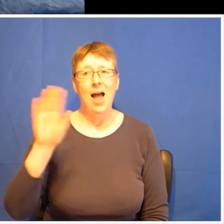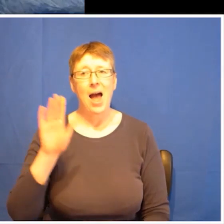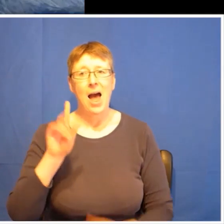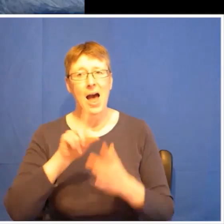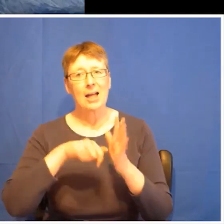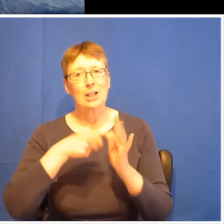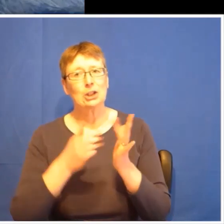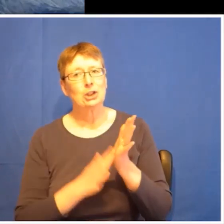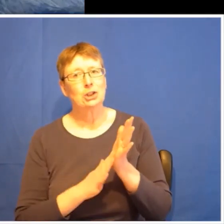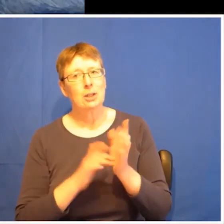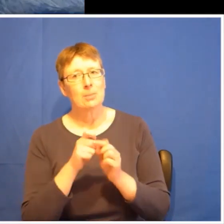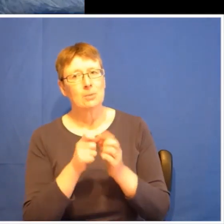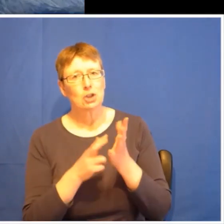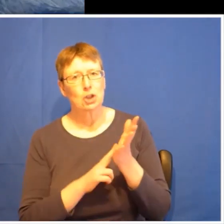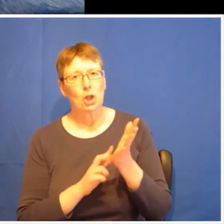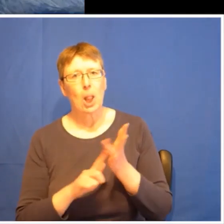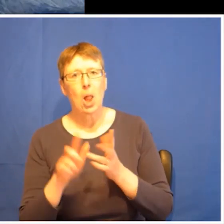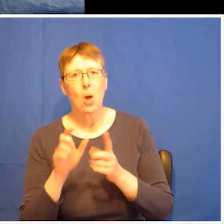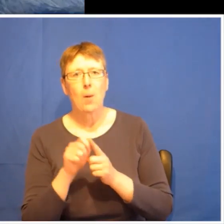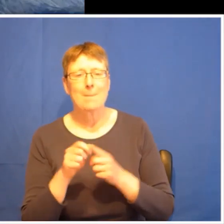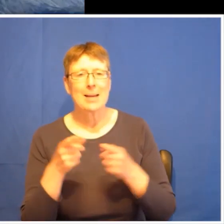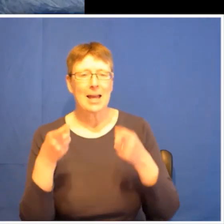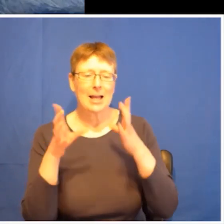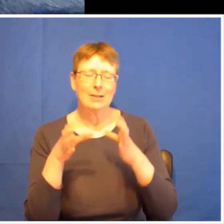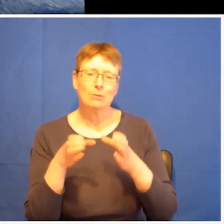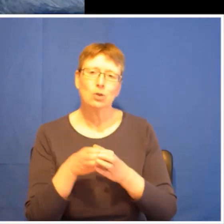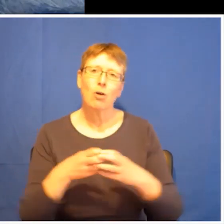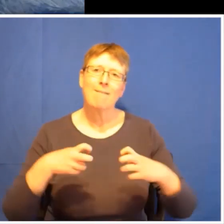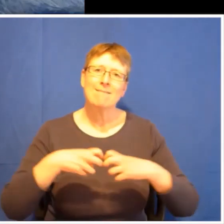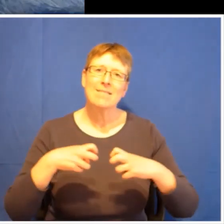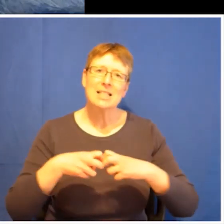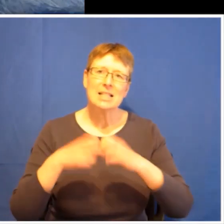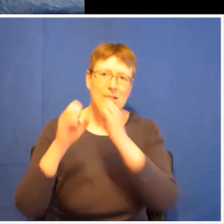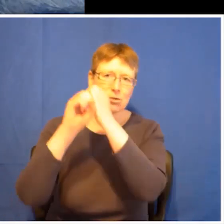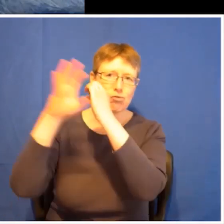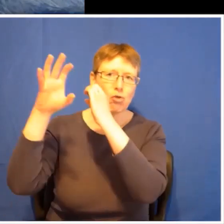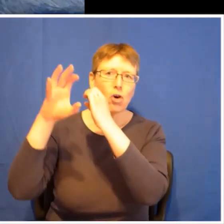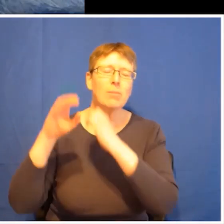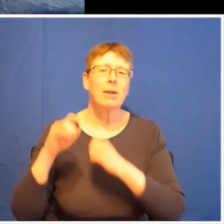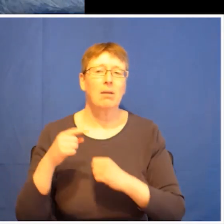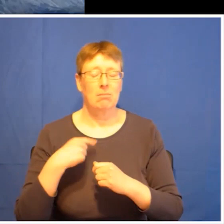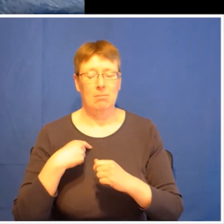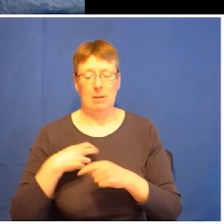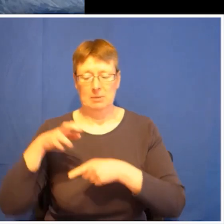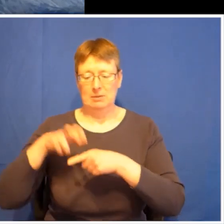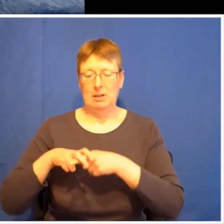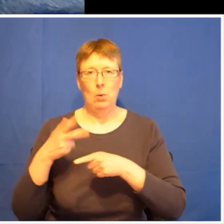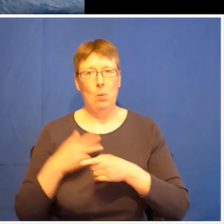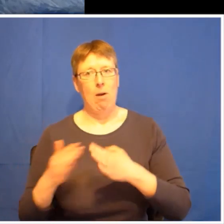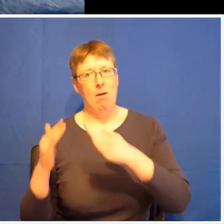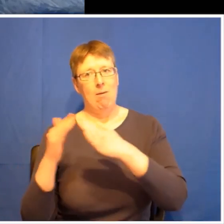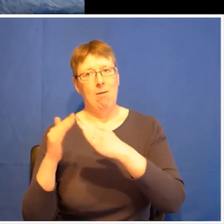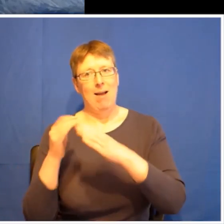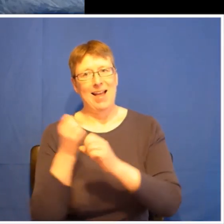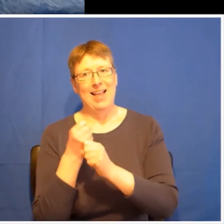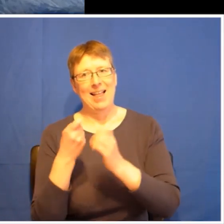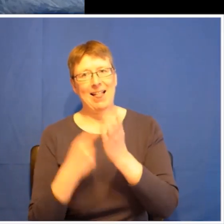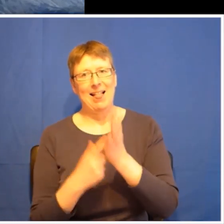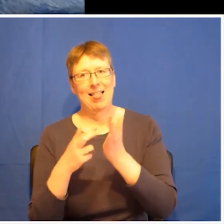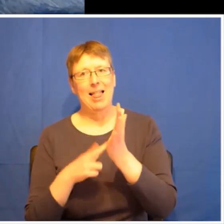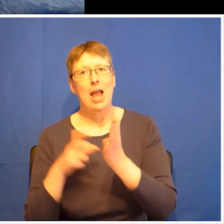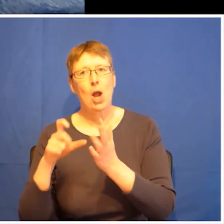Hi there. It's Jim Dunlop here, head of the School of Physics and Astronomy. And I'm sitting here high above Glencoe on a sunny